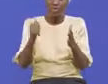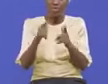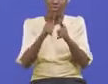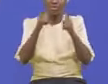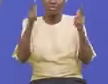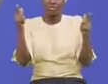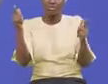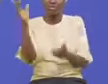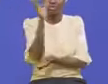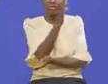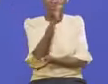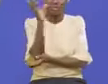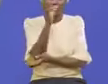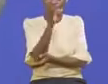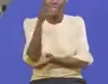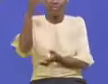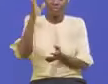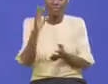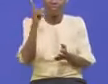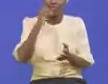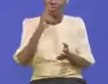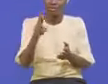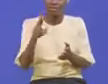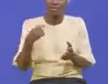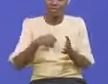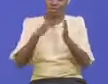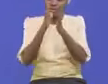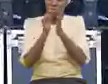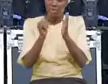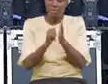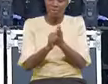o ma o ga ma o nyu ene nye